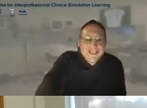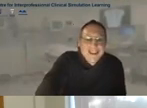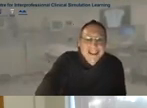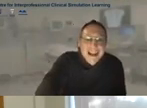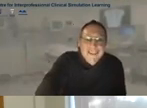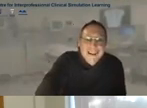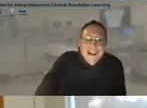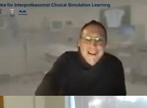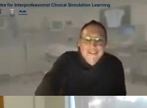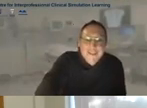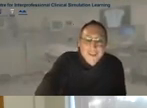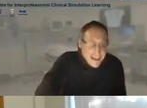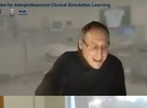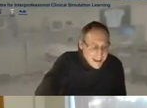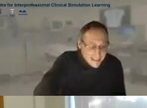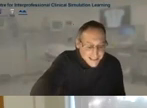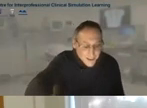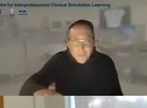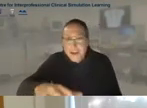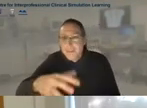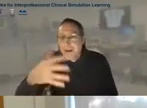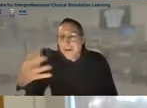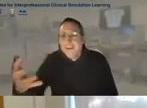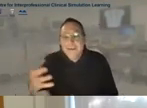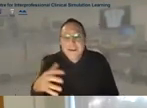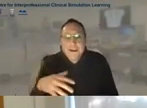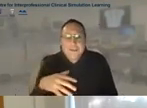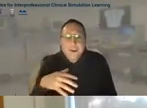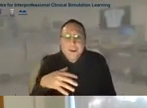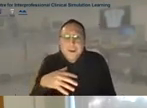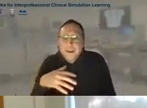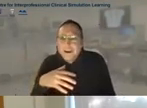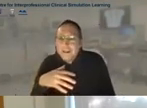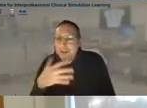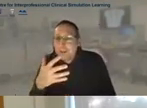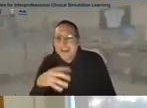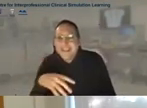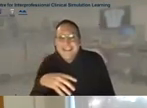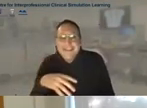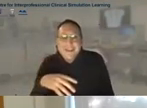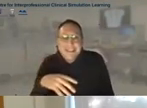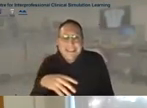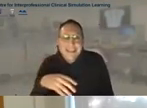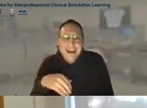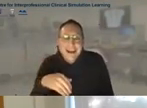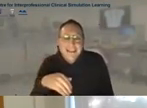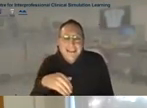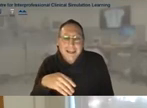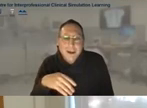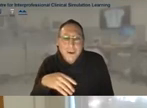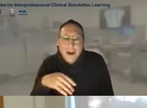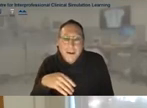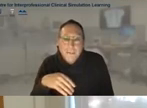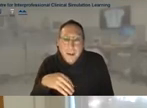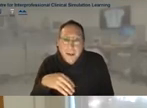heading for now. Before I just open up the floor or the call, the Zoom call to questions, I'll just let you